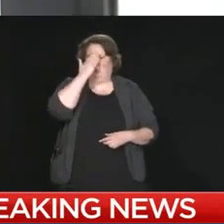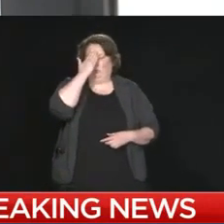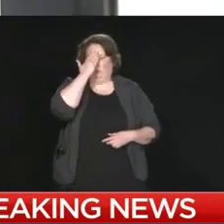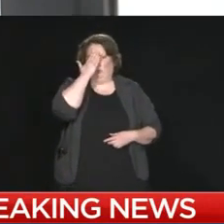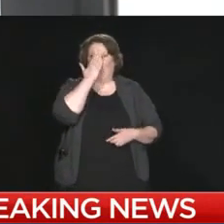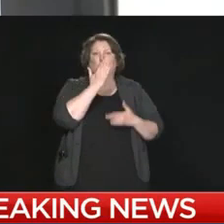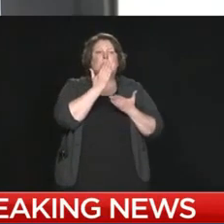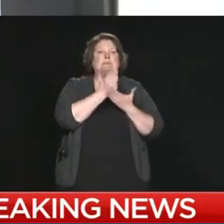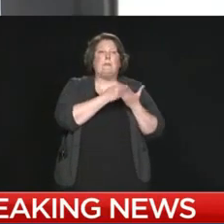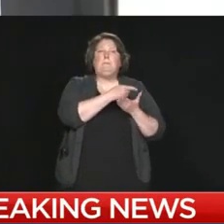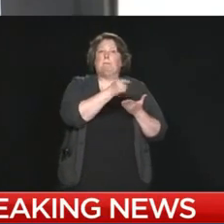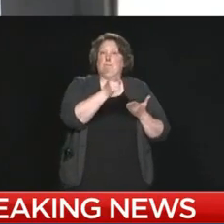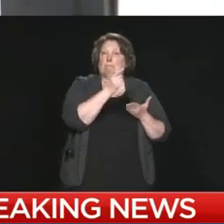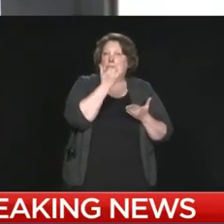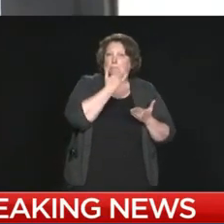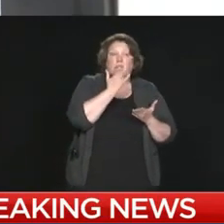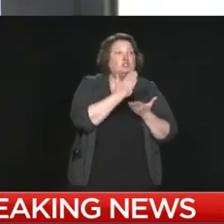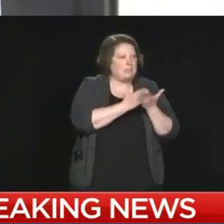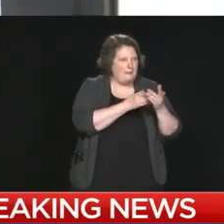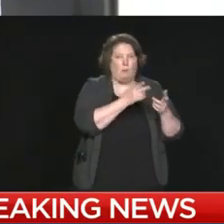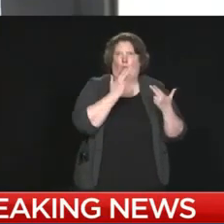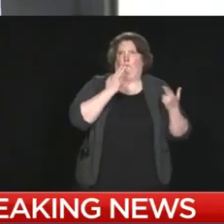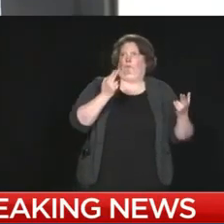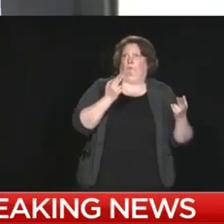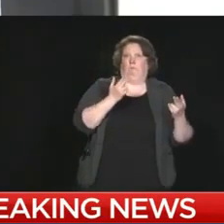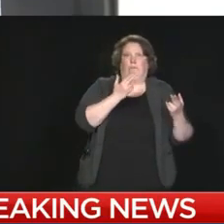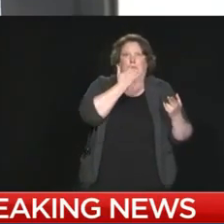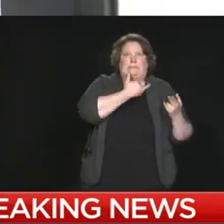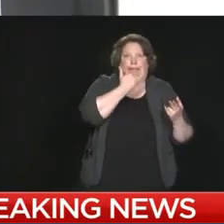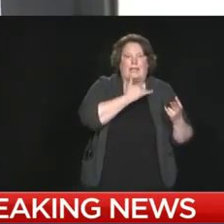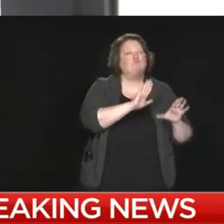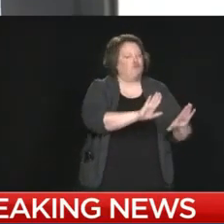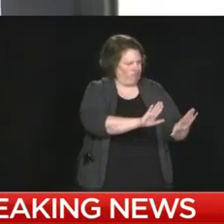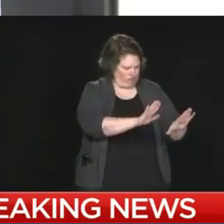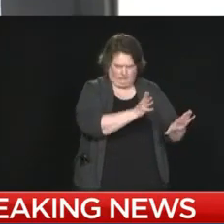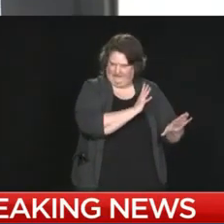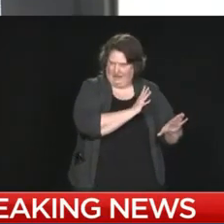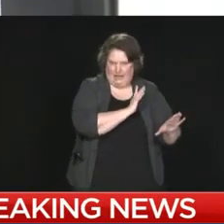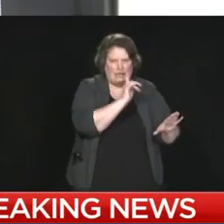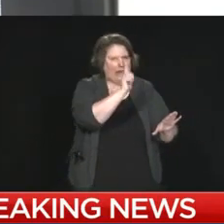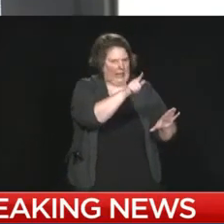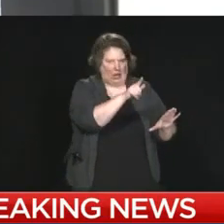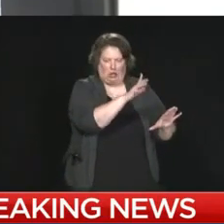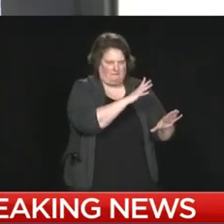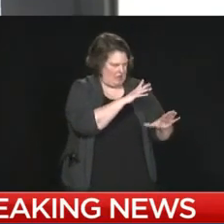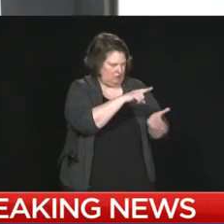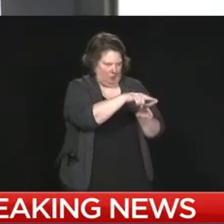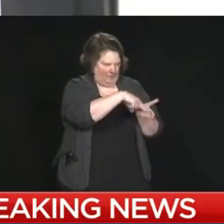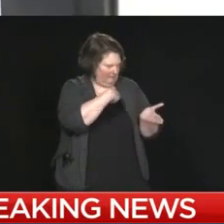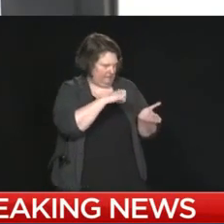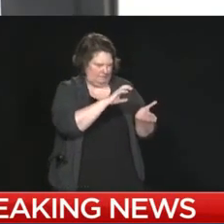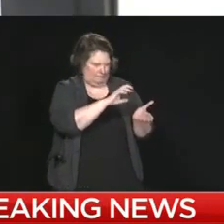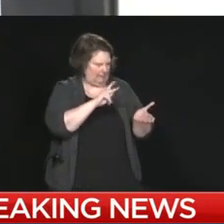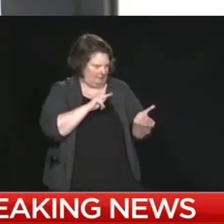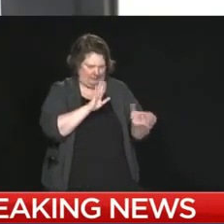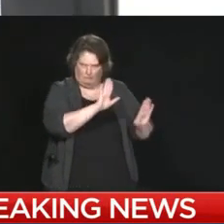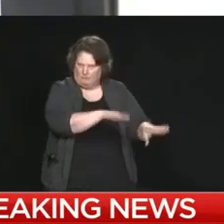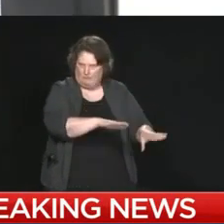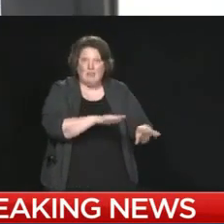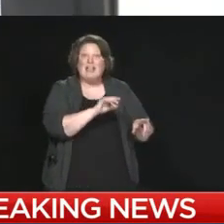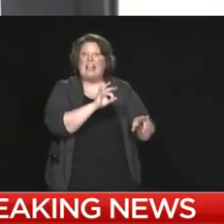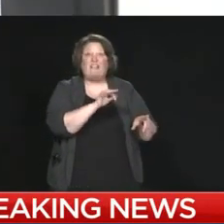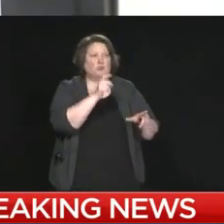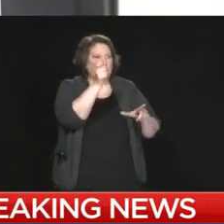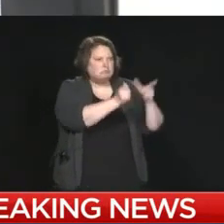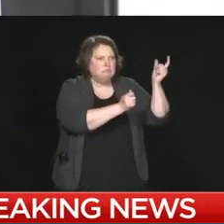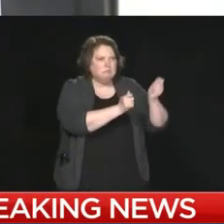be mistakes made, you know, good faith, honest mistakes that we would need to clean up afterwards and make sure that people paid back if they got both the